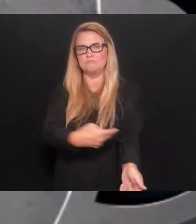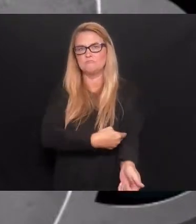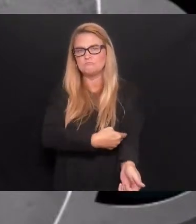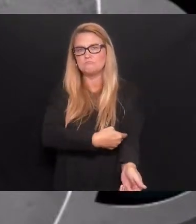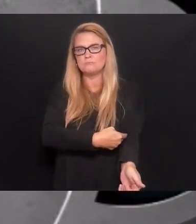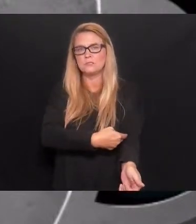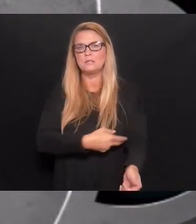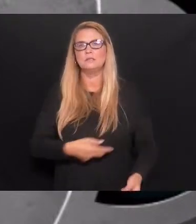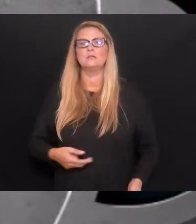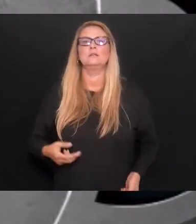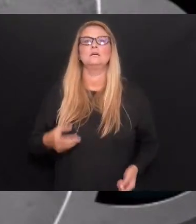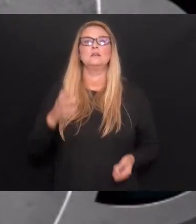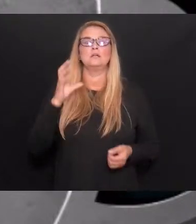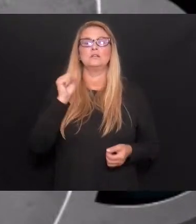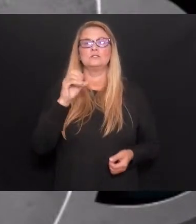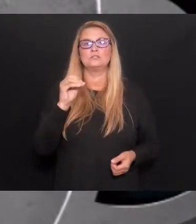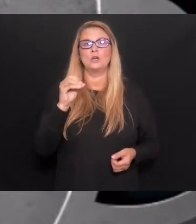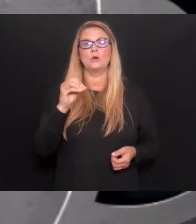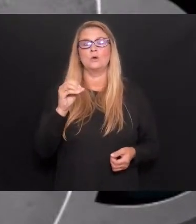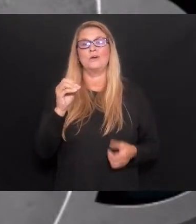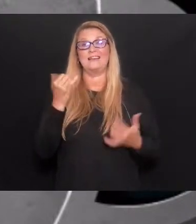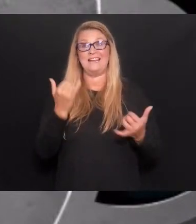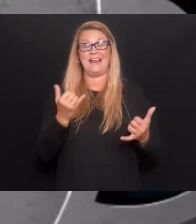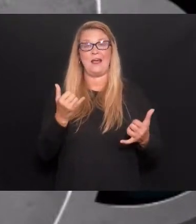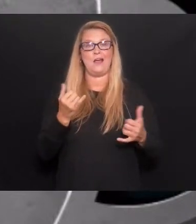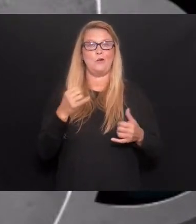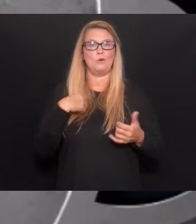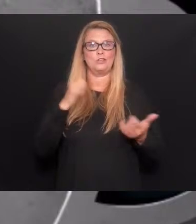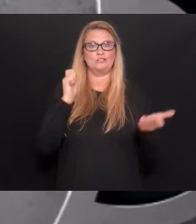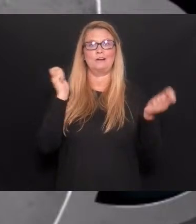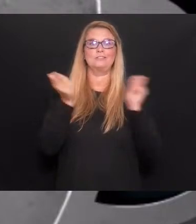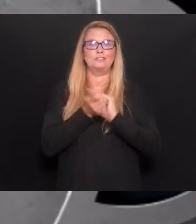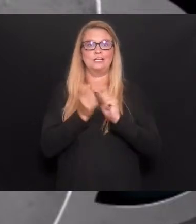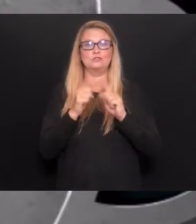one shot similar to antibiotics right now. And we